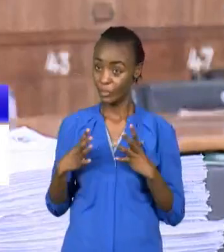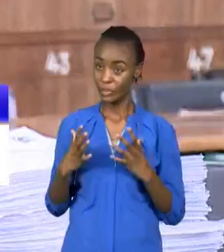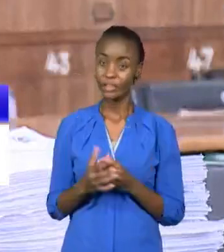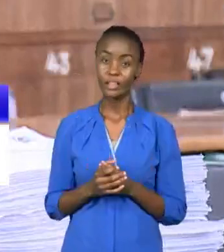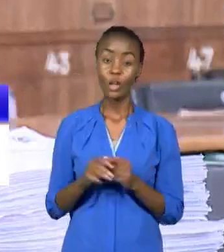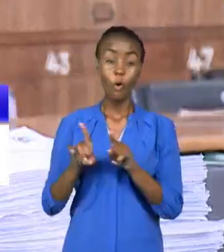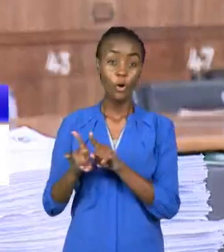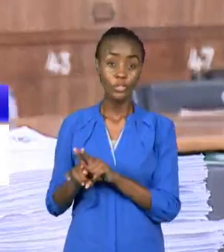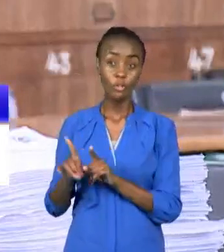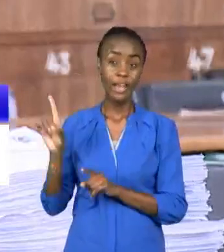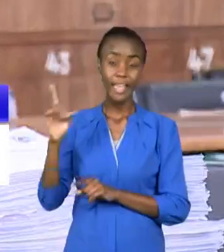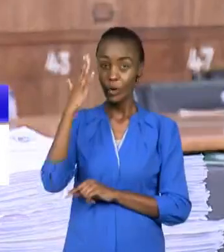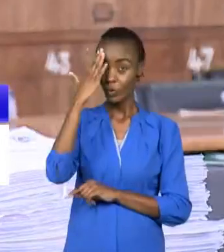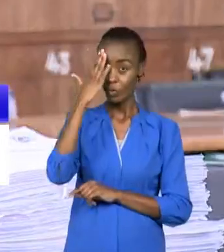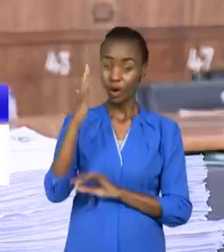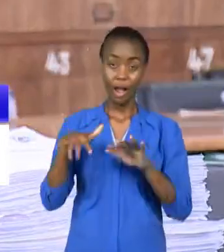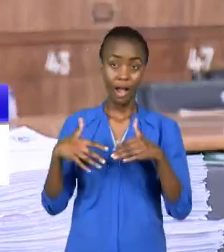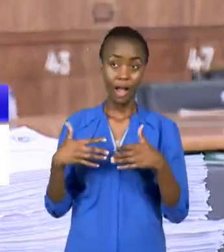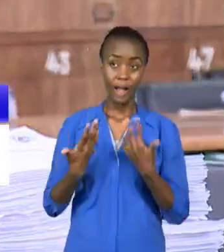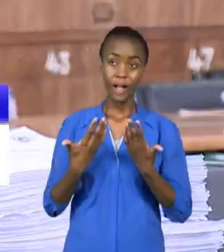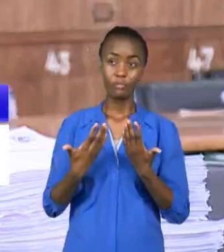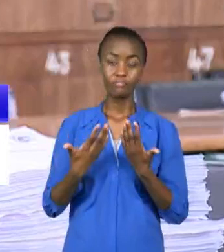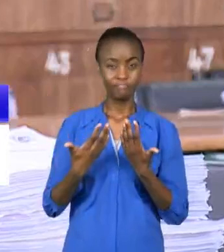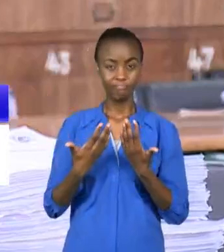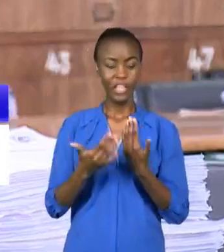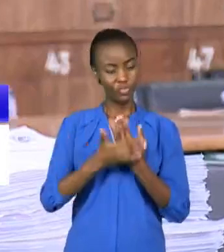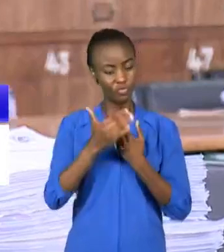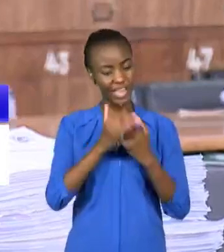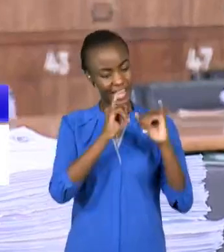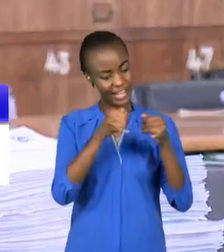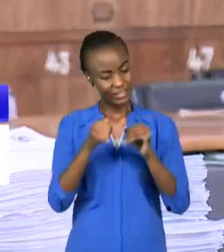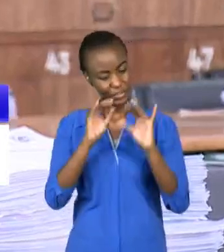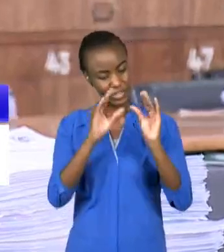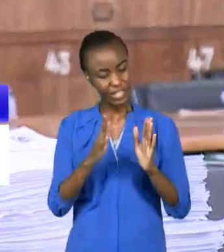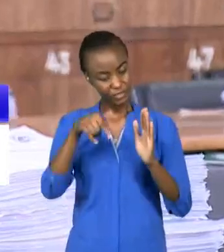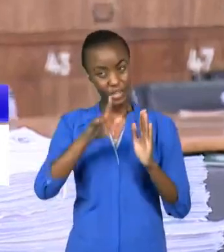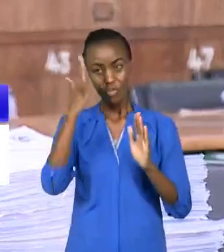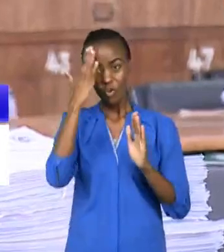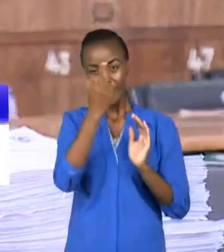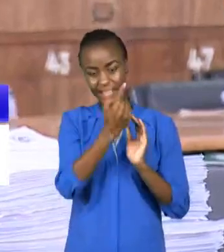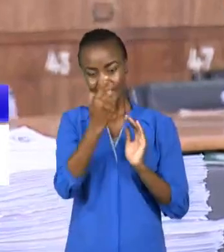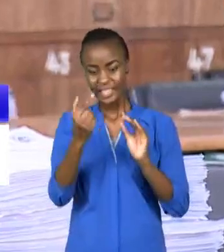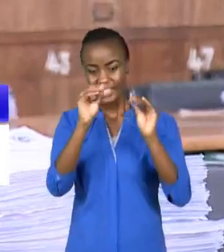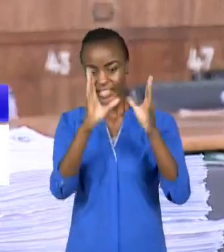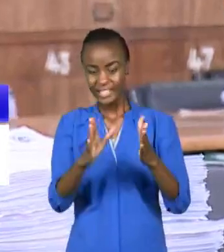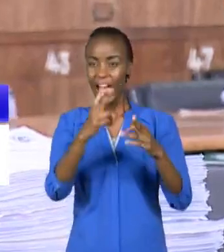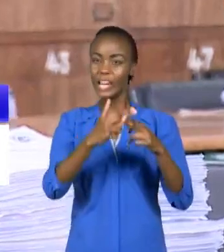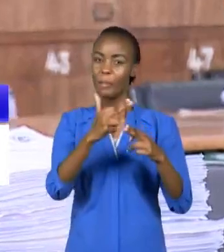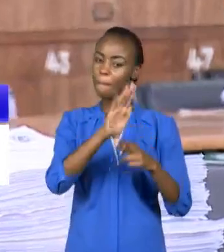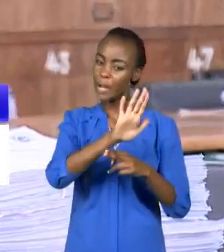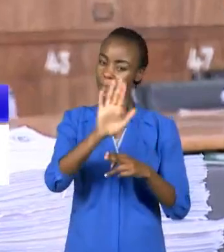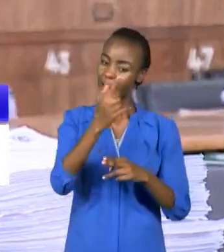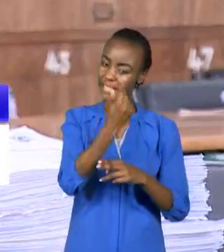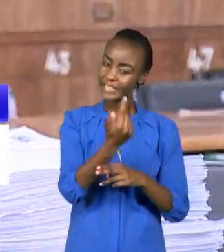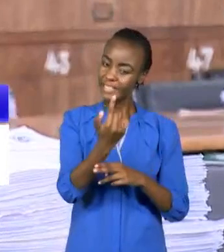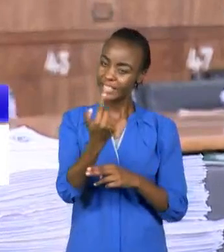And she also knows how to get to the individual teachers. She knows all her teachers by name. And I think that is a